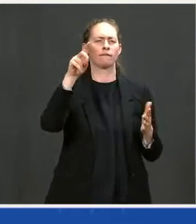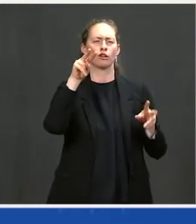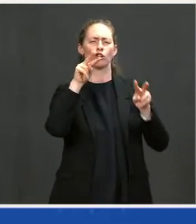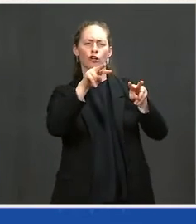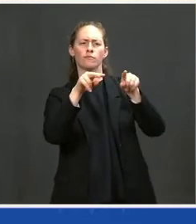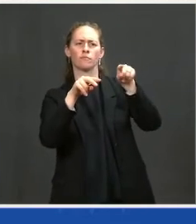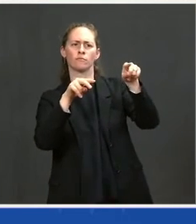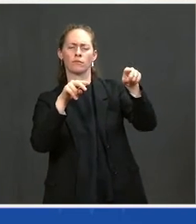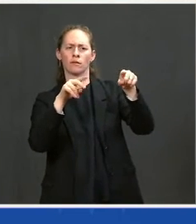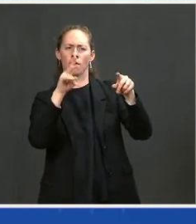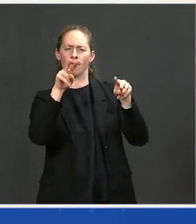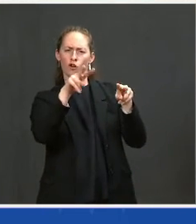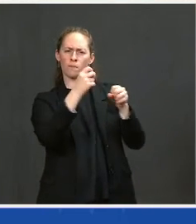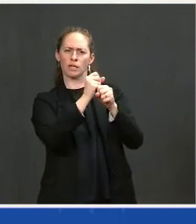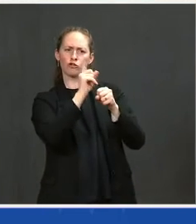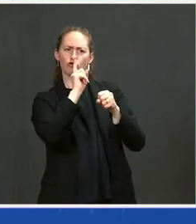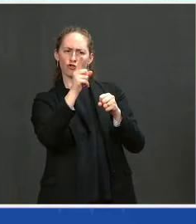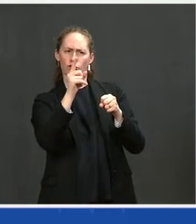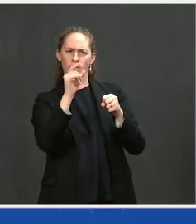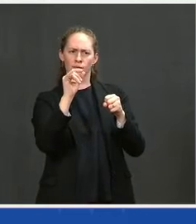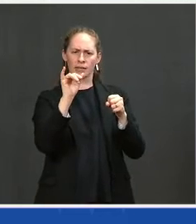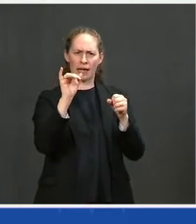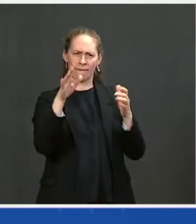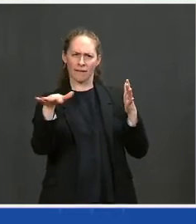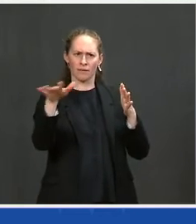denuclearization. So